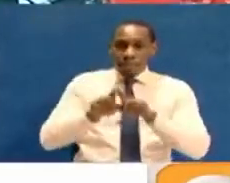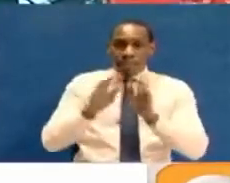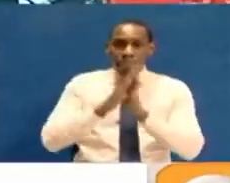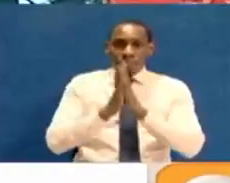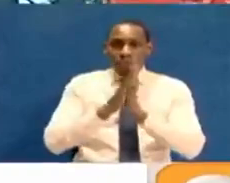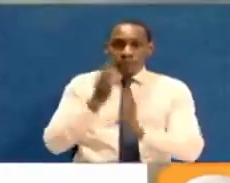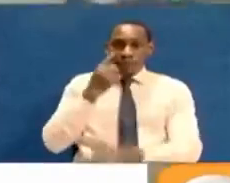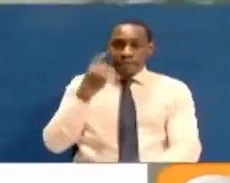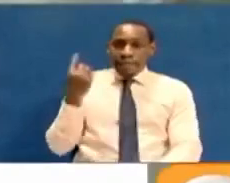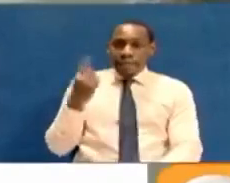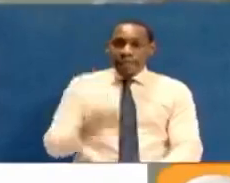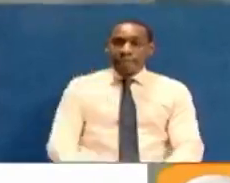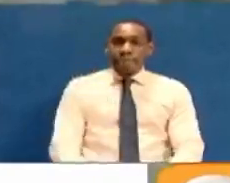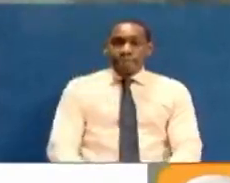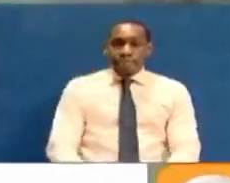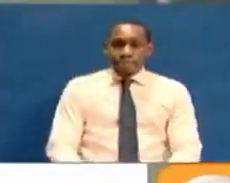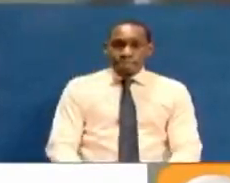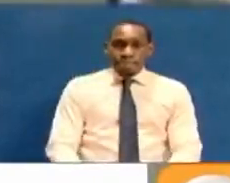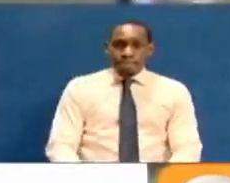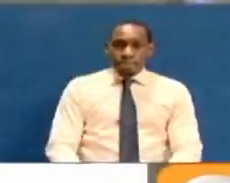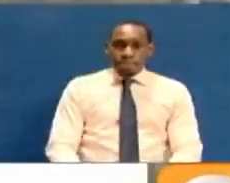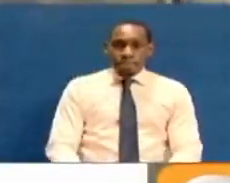story.